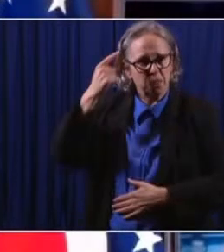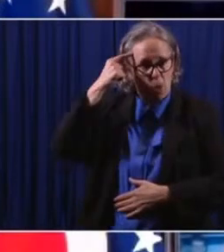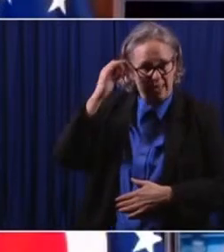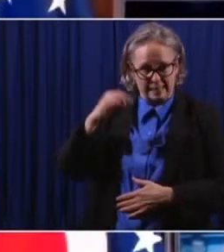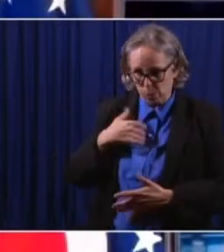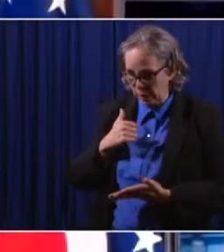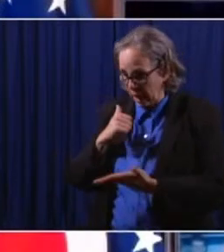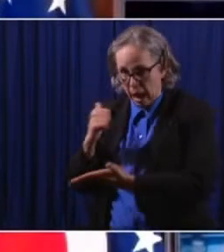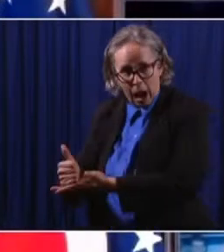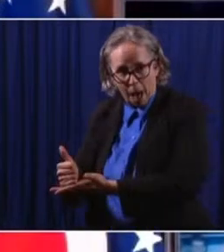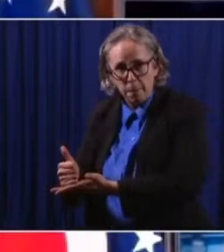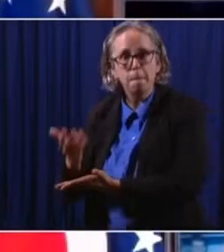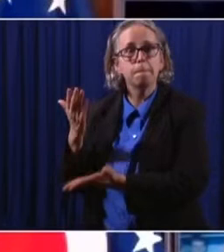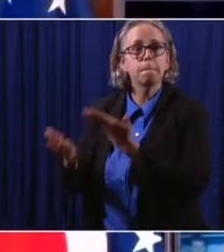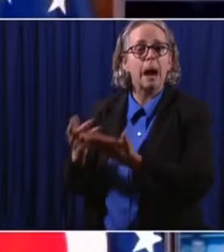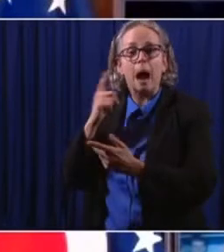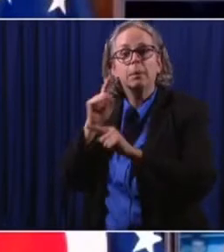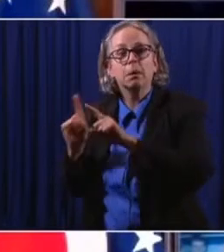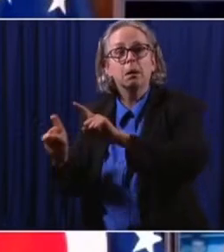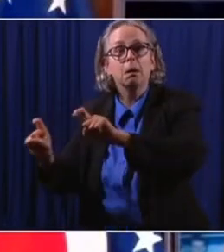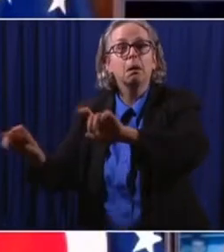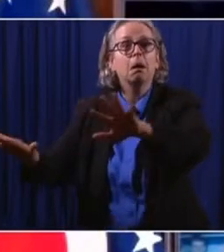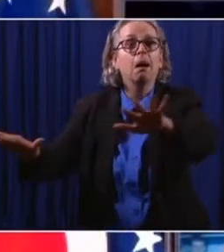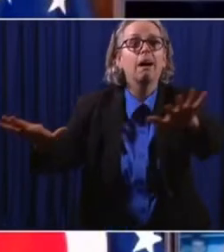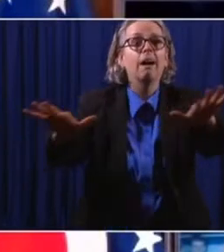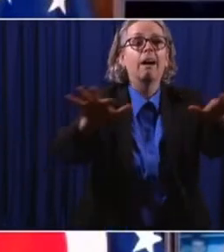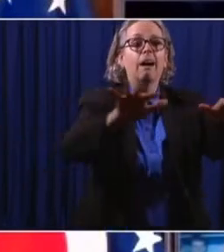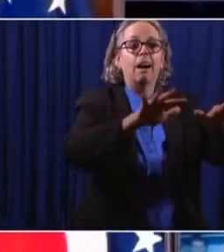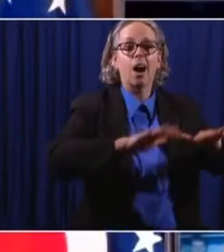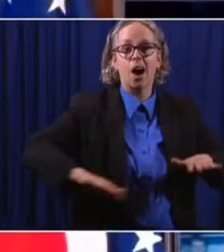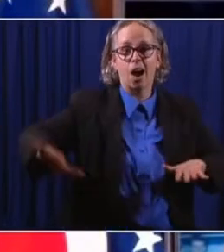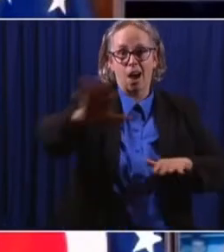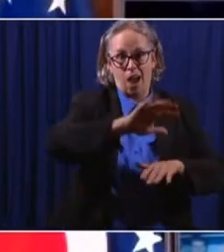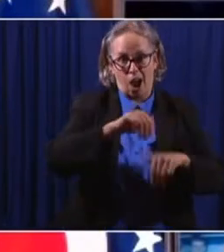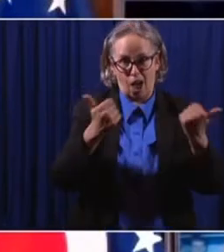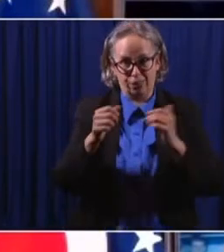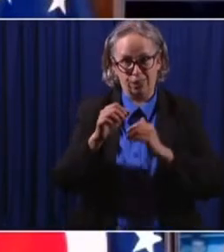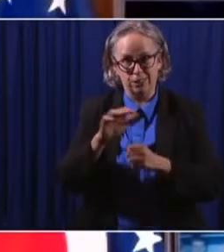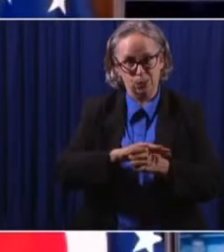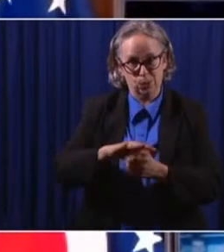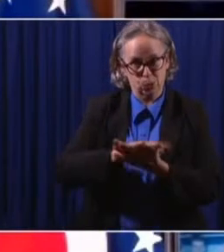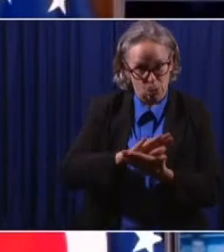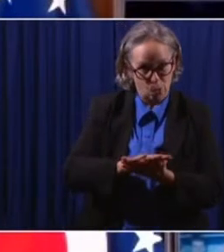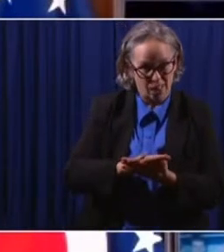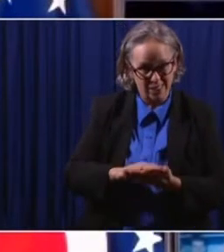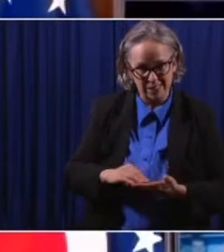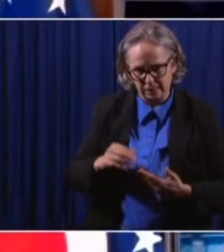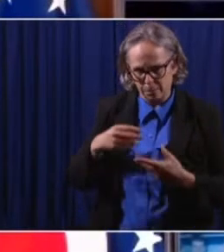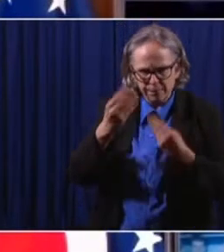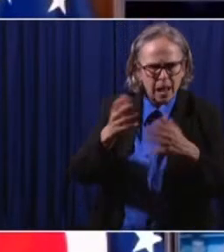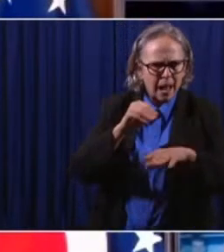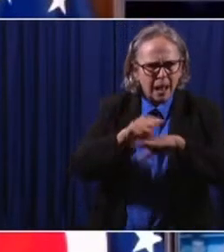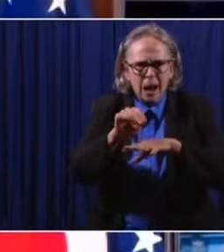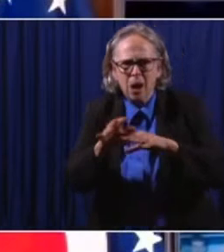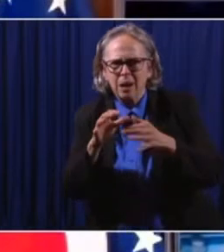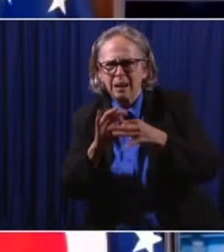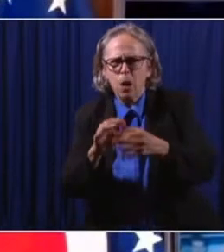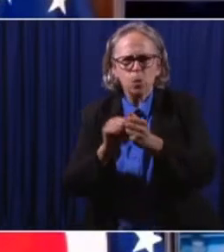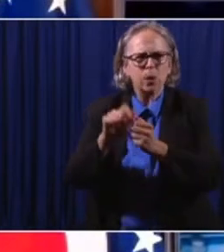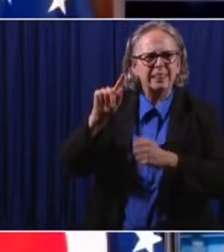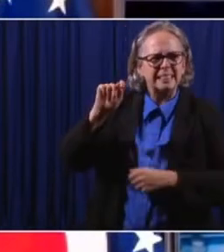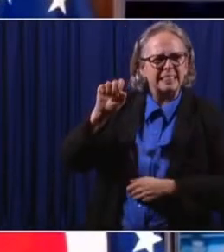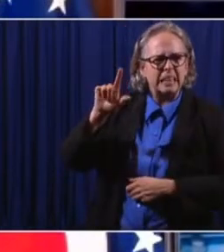situation there, we could provide a strong blueprint for other schools to use who may find themselves in a similar